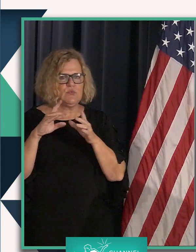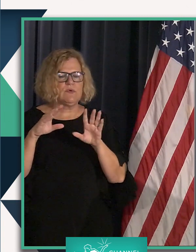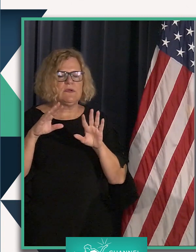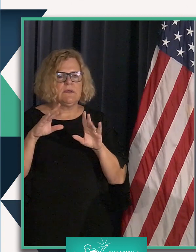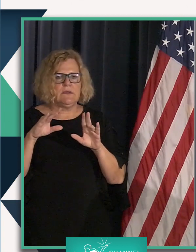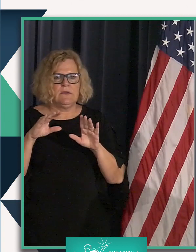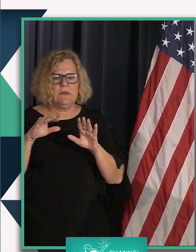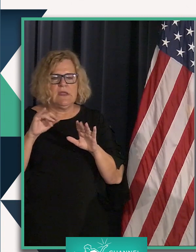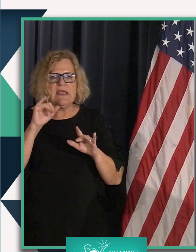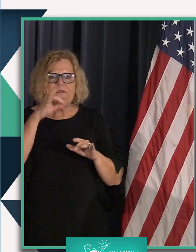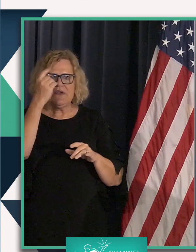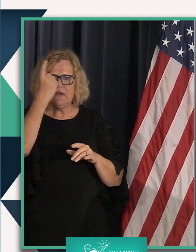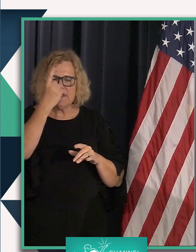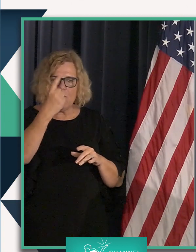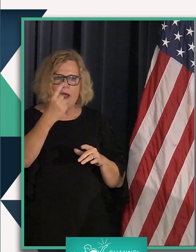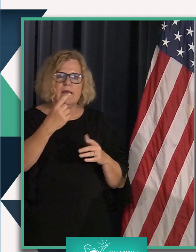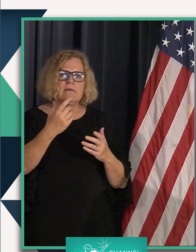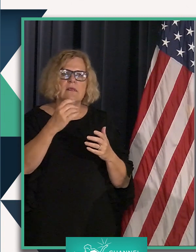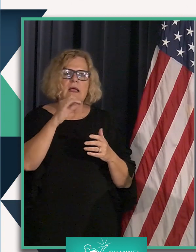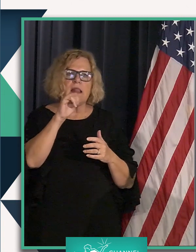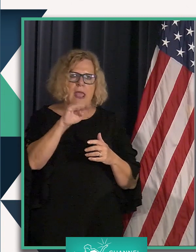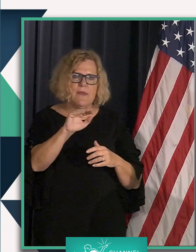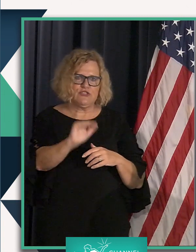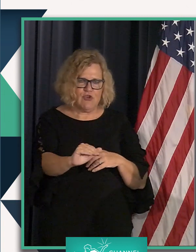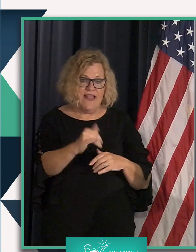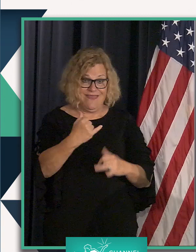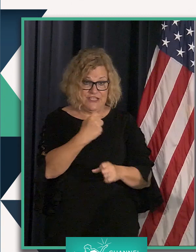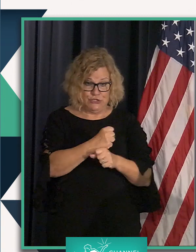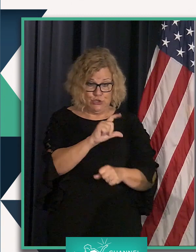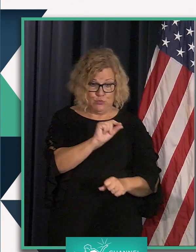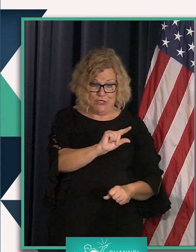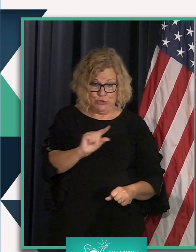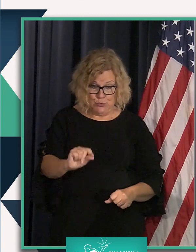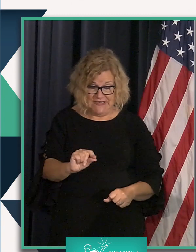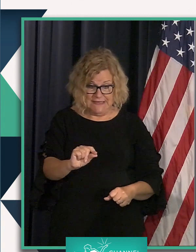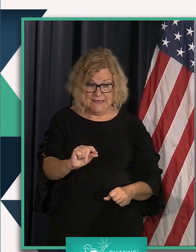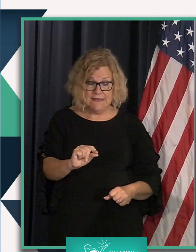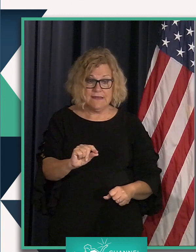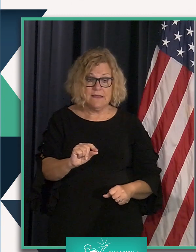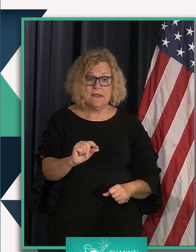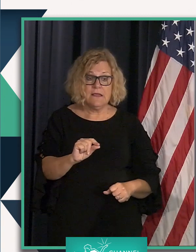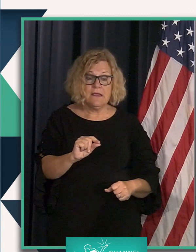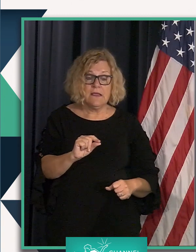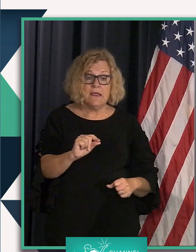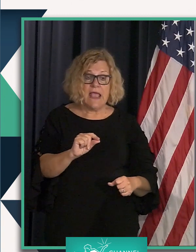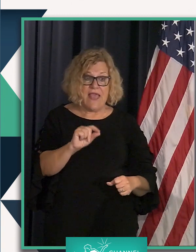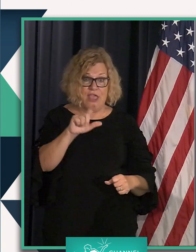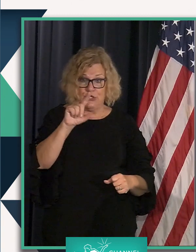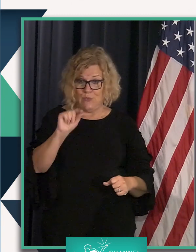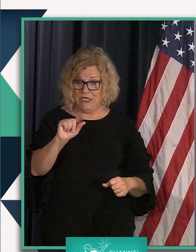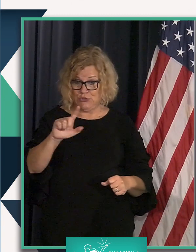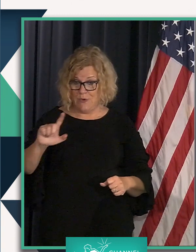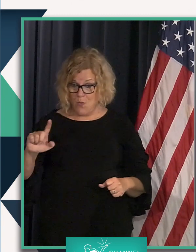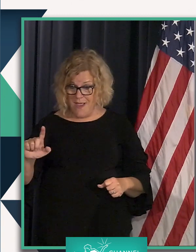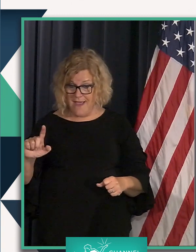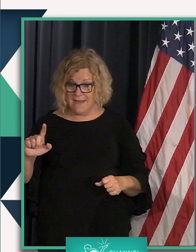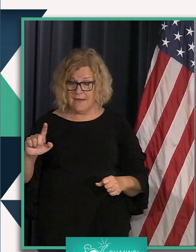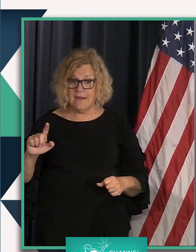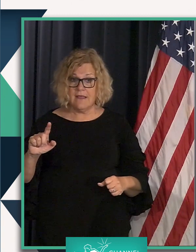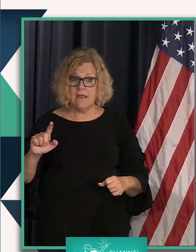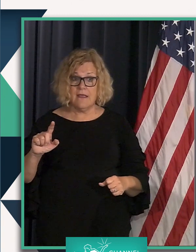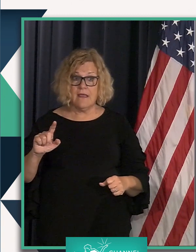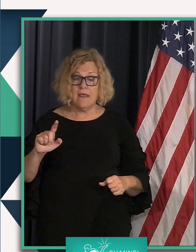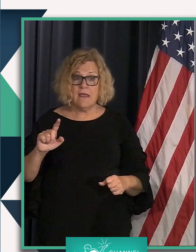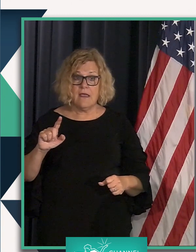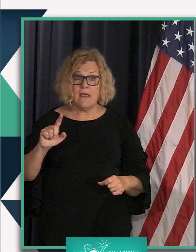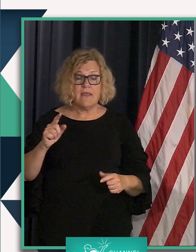to if someone claimed a child this year, 2020, and then 2021, another one claimed